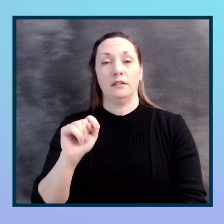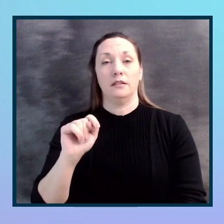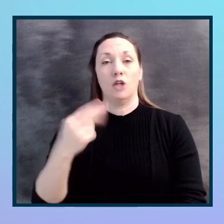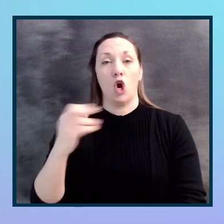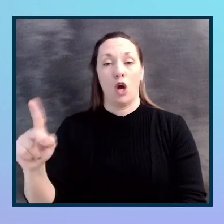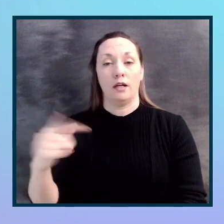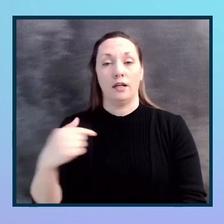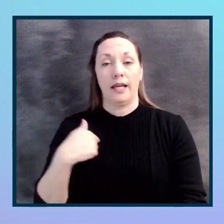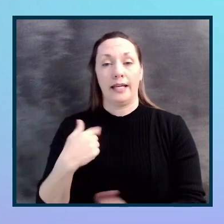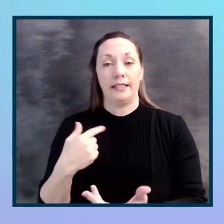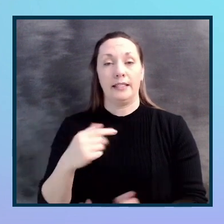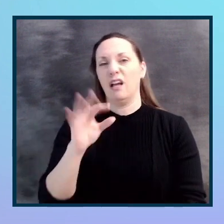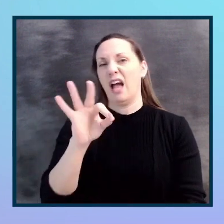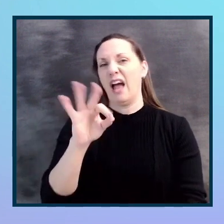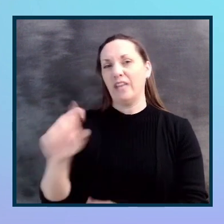paid